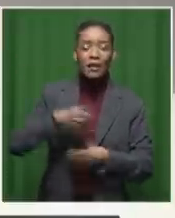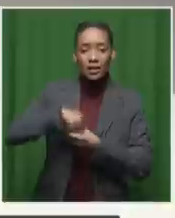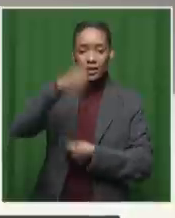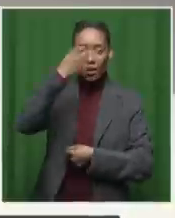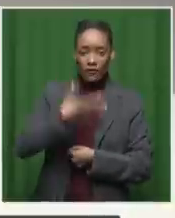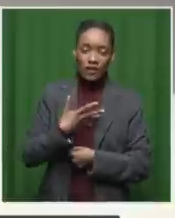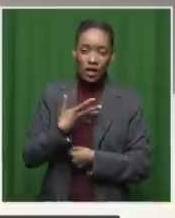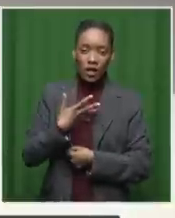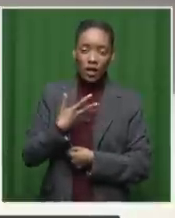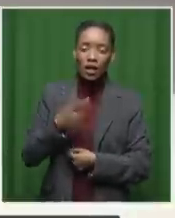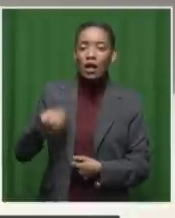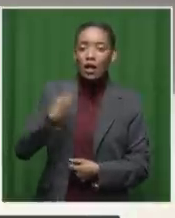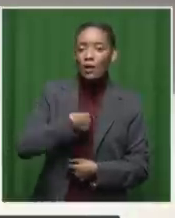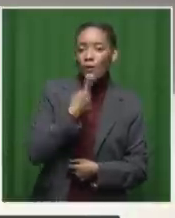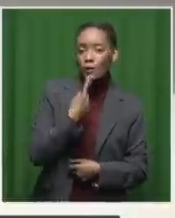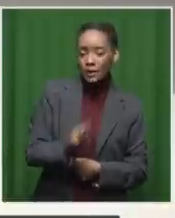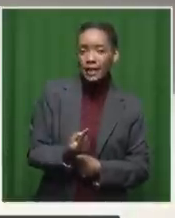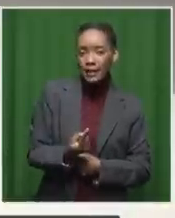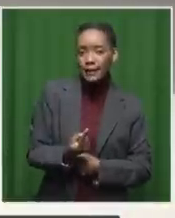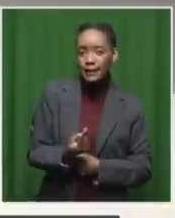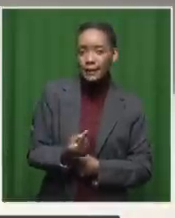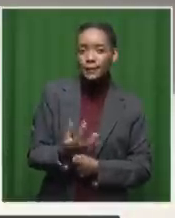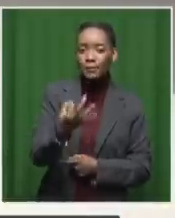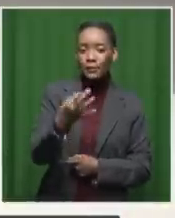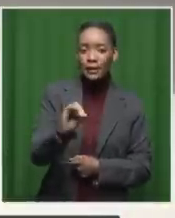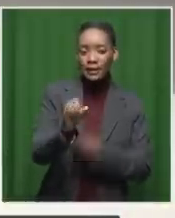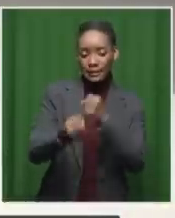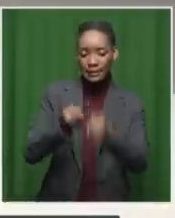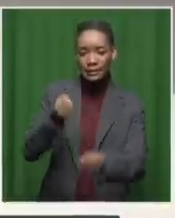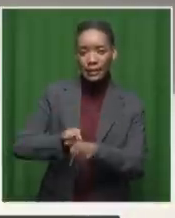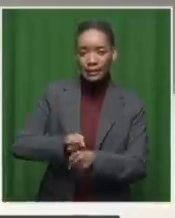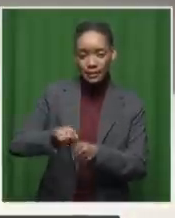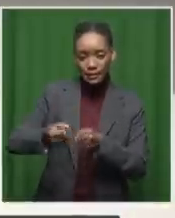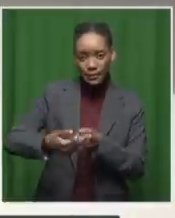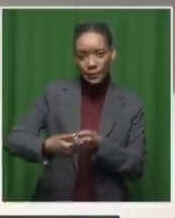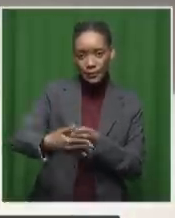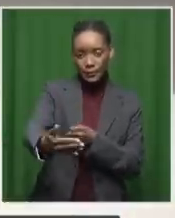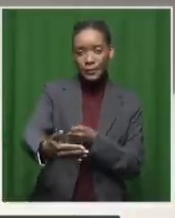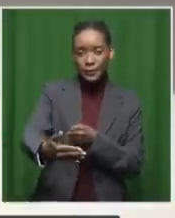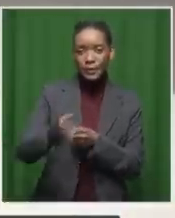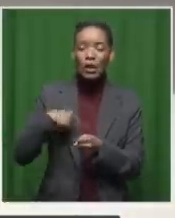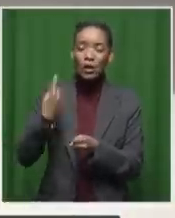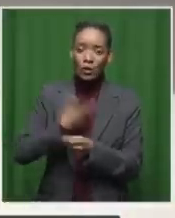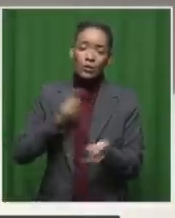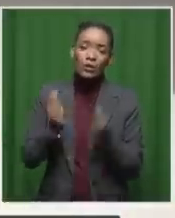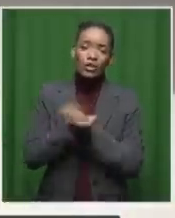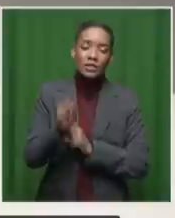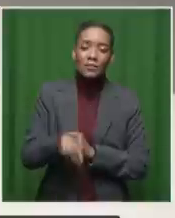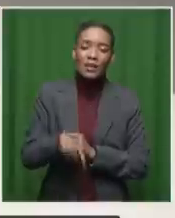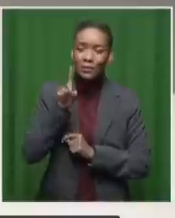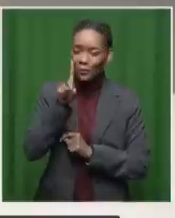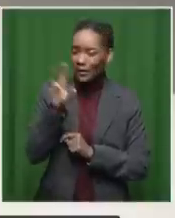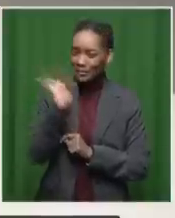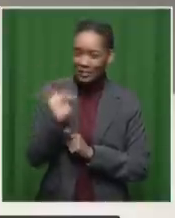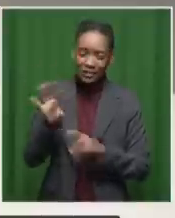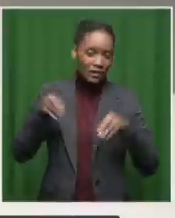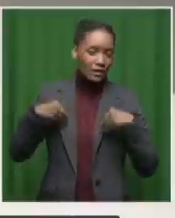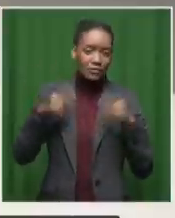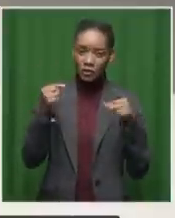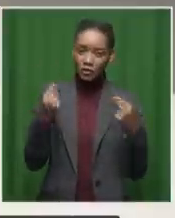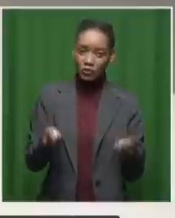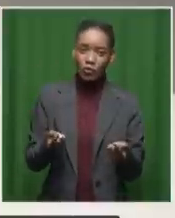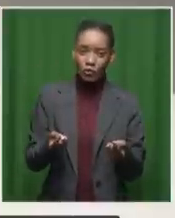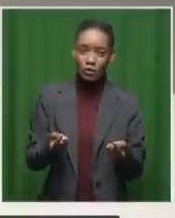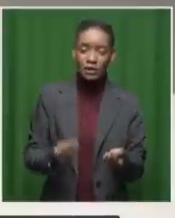And we said, for the next 30 years, we need to change the trend. This is why